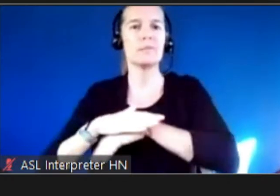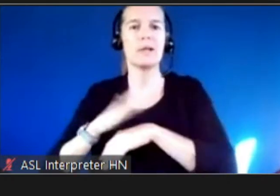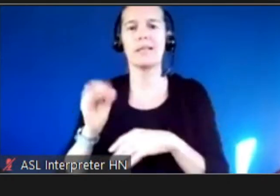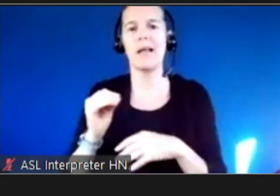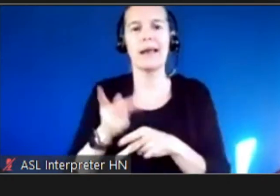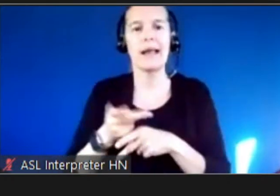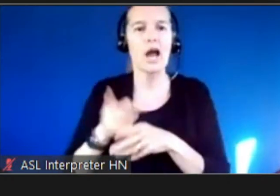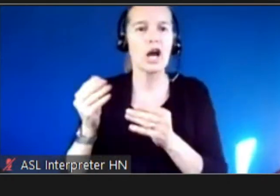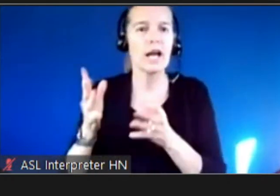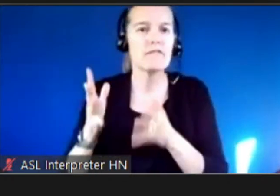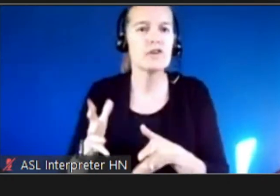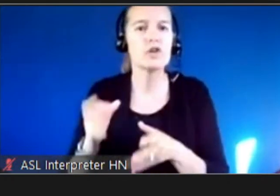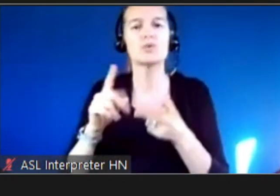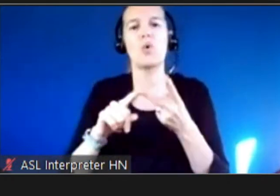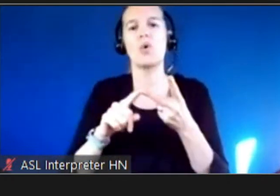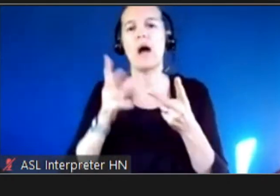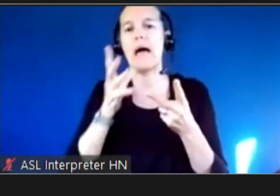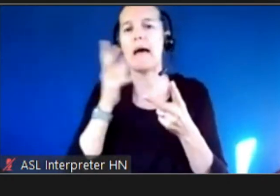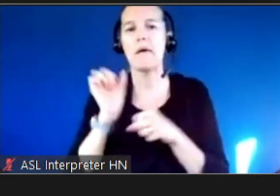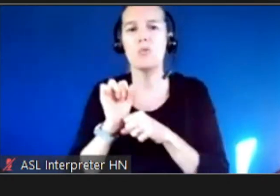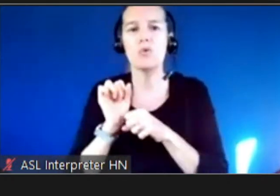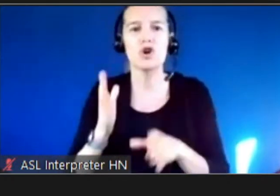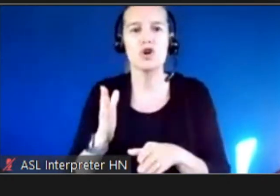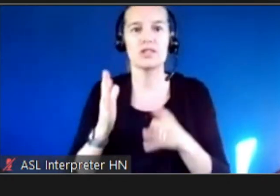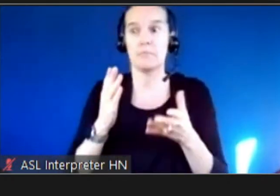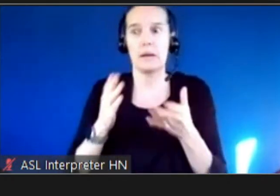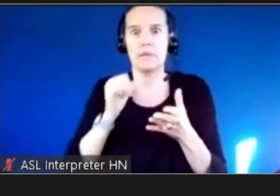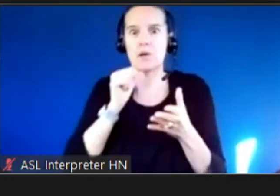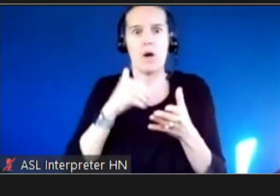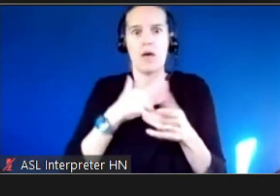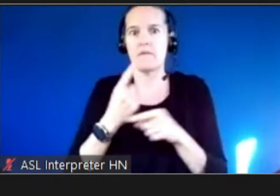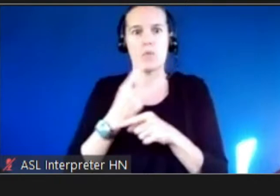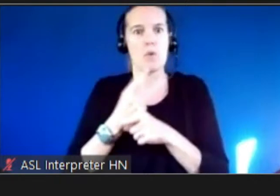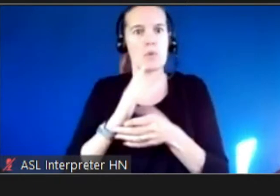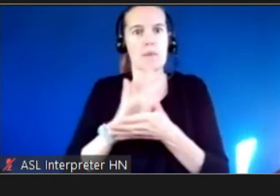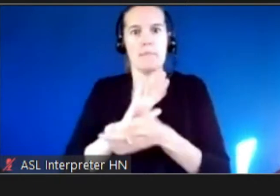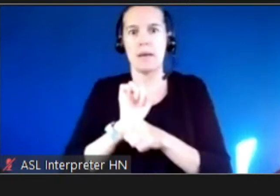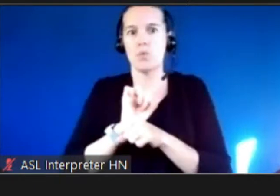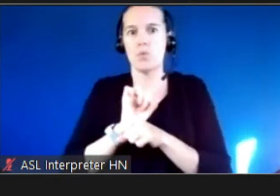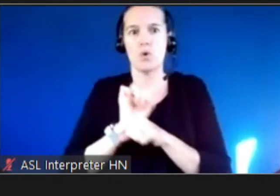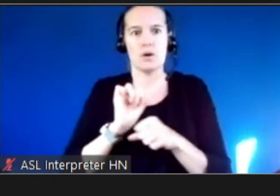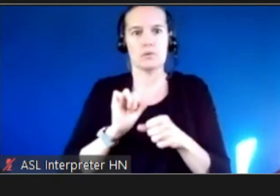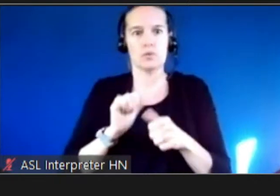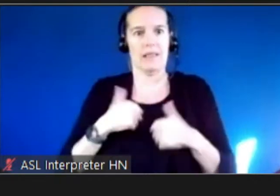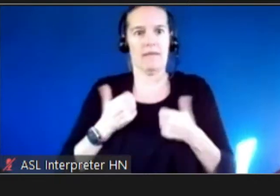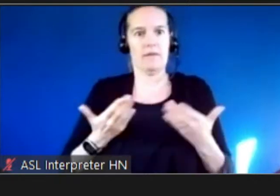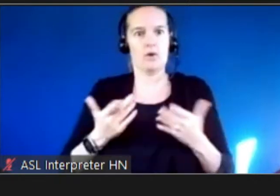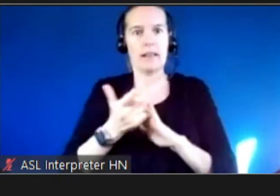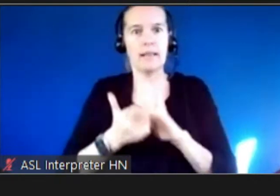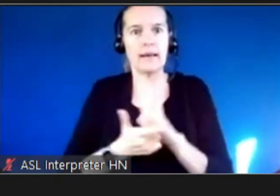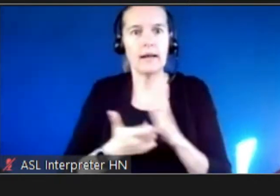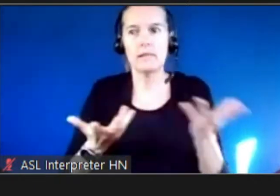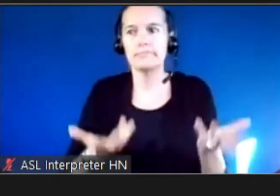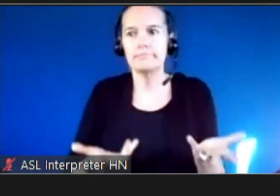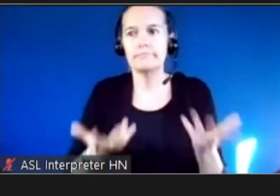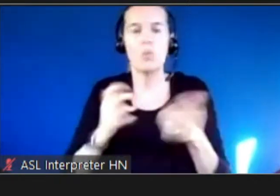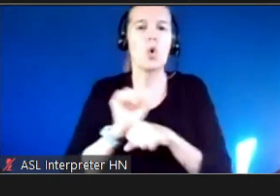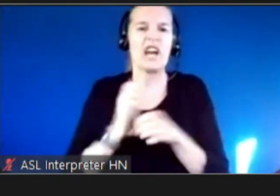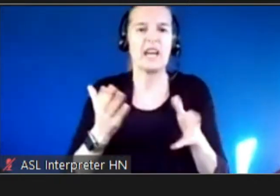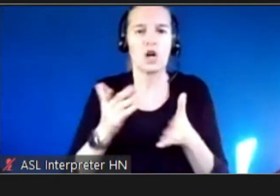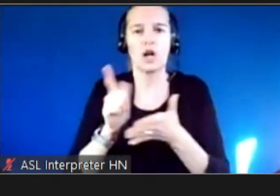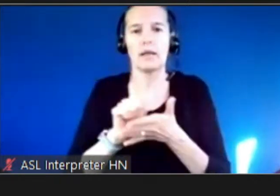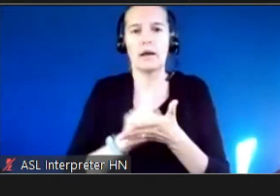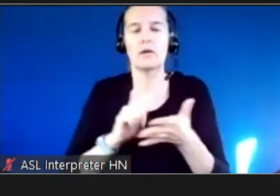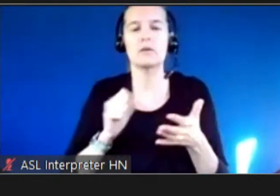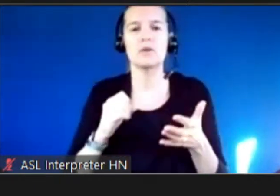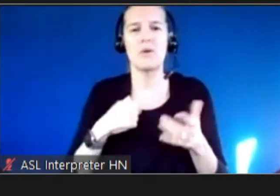have all the paperwork that they need to be here legally. And I'm wondering if there is